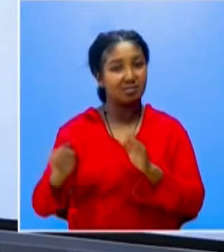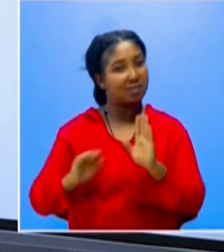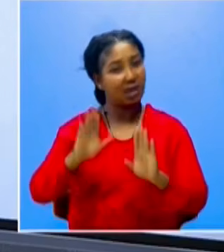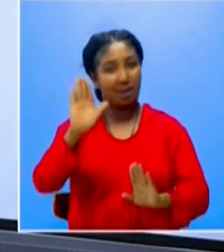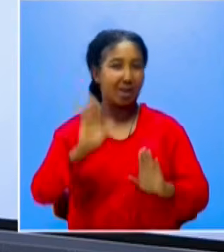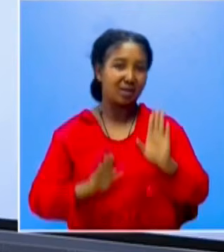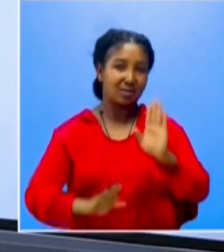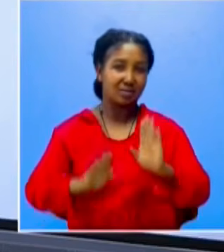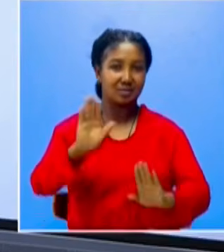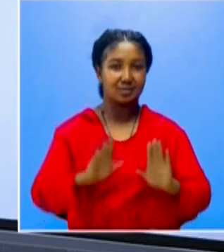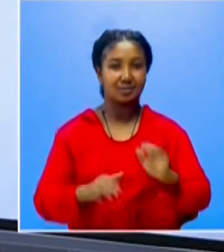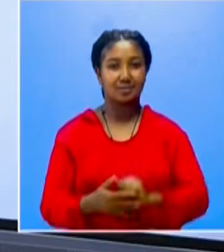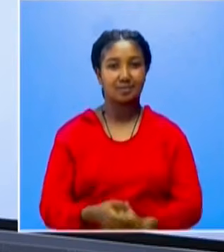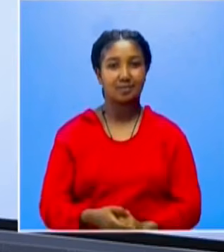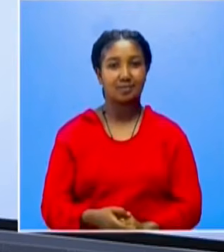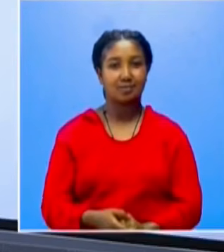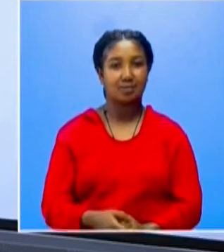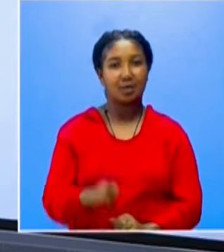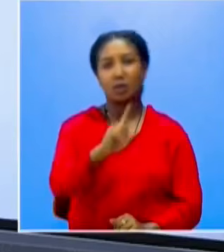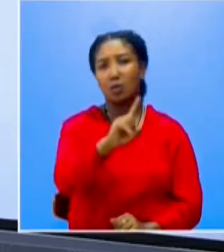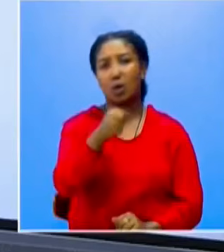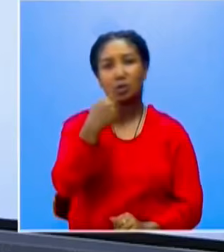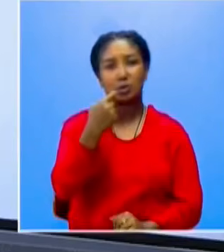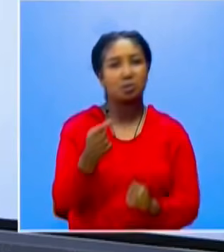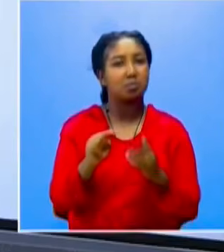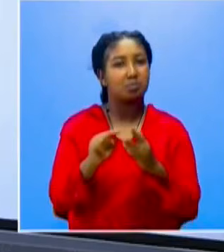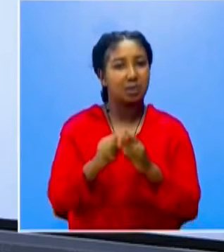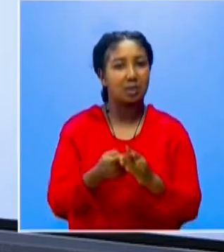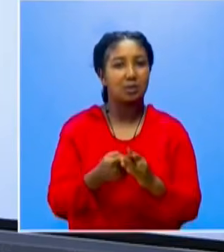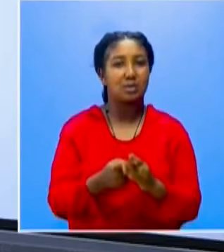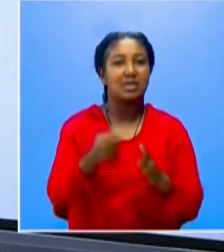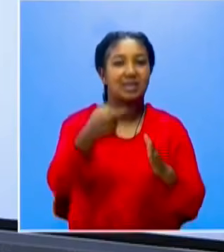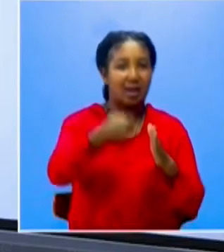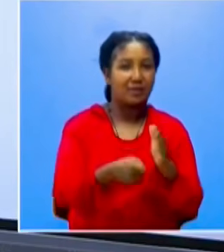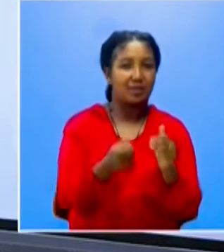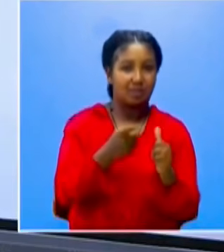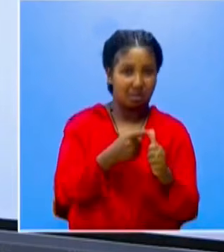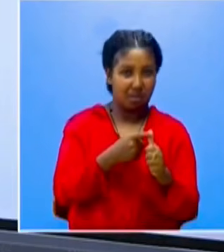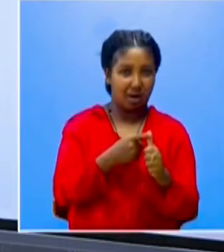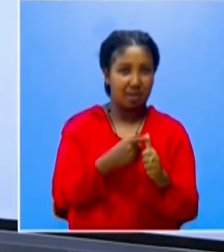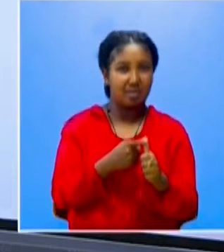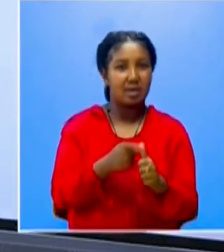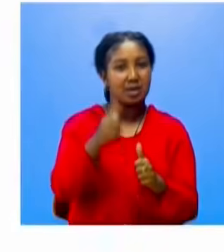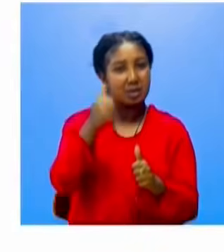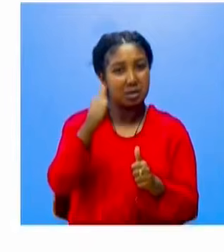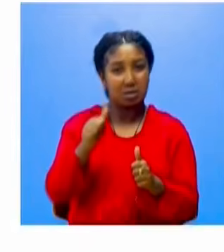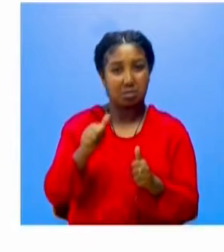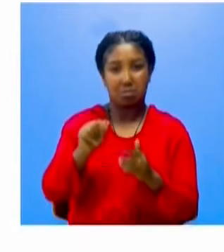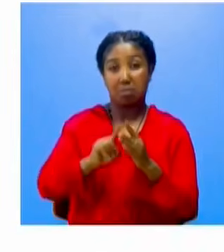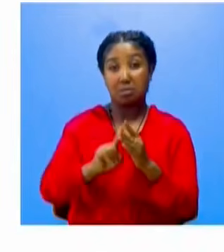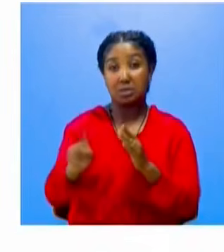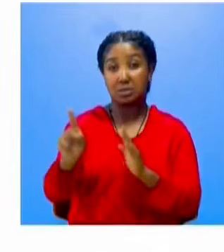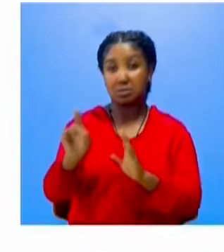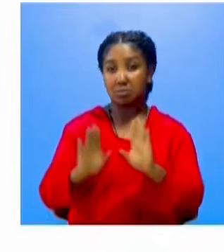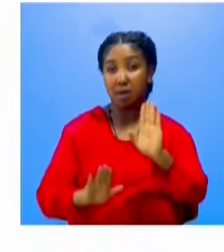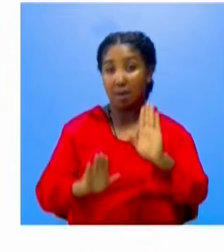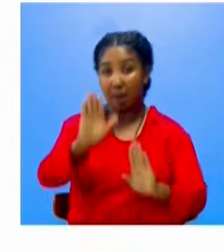bus. You can also begin by the effect. Look, he missed the bus.